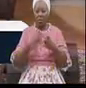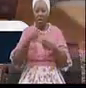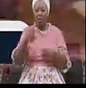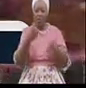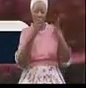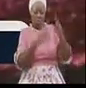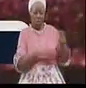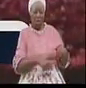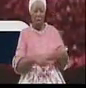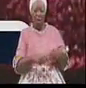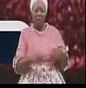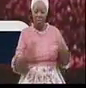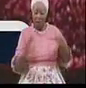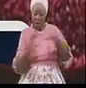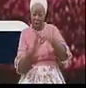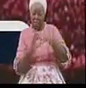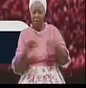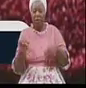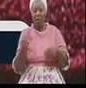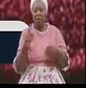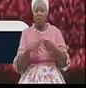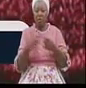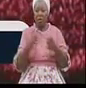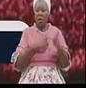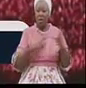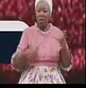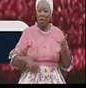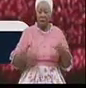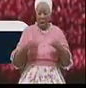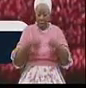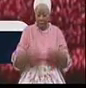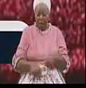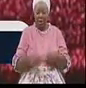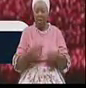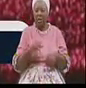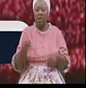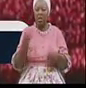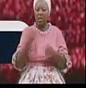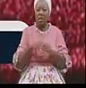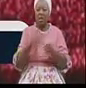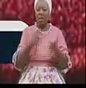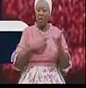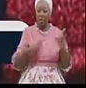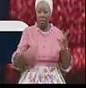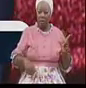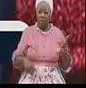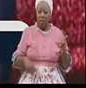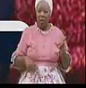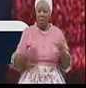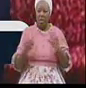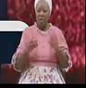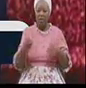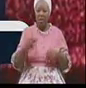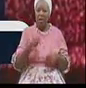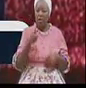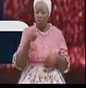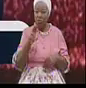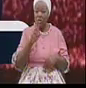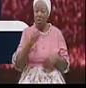come cleaving unto the Lord, abiding in the Lord. If you're